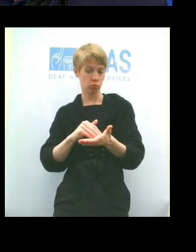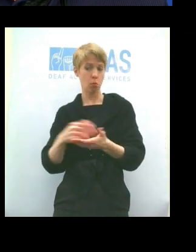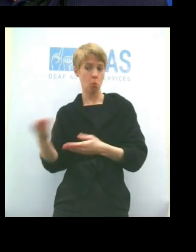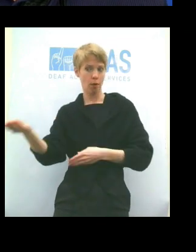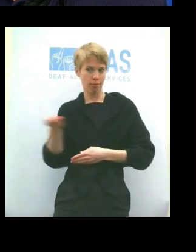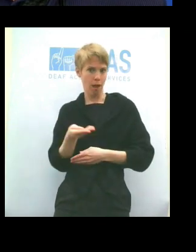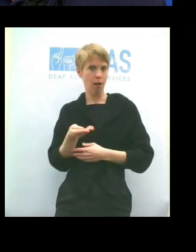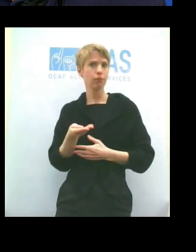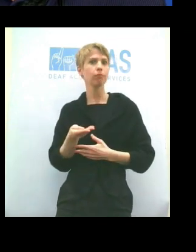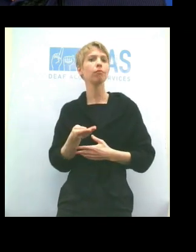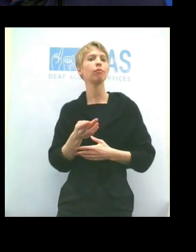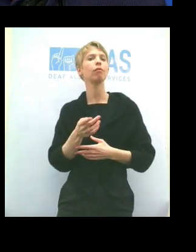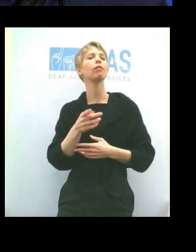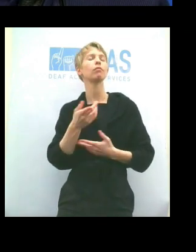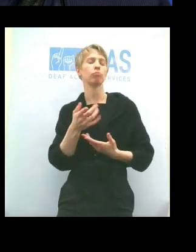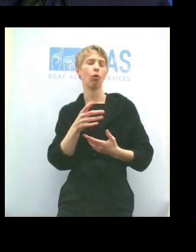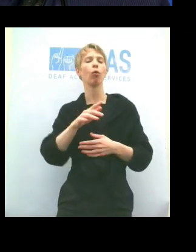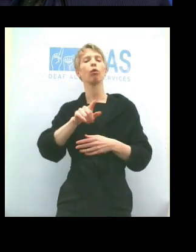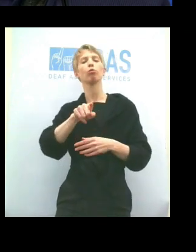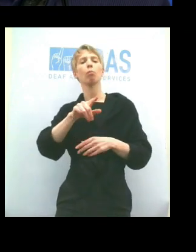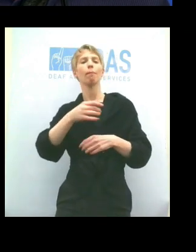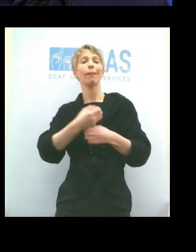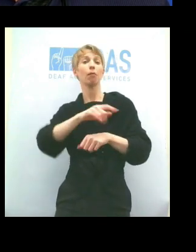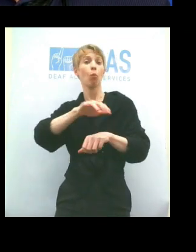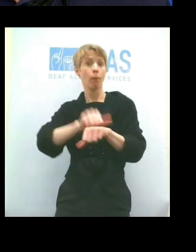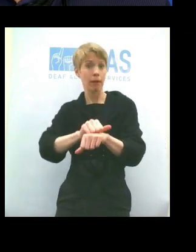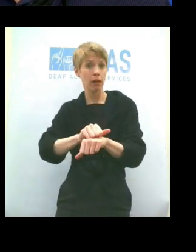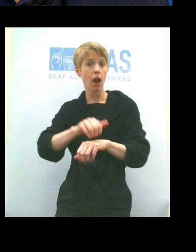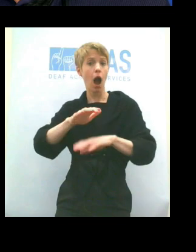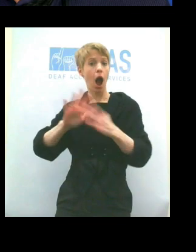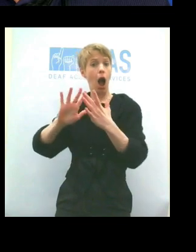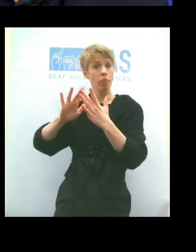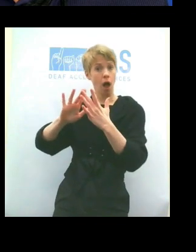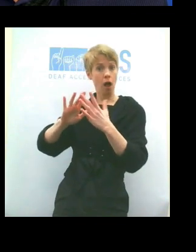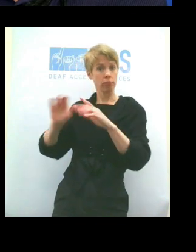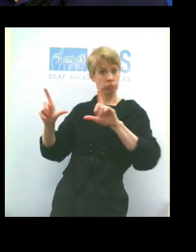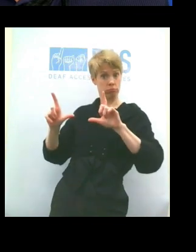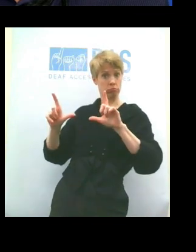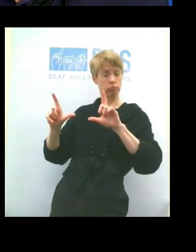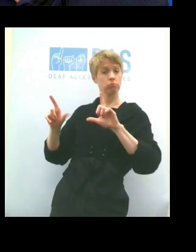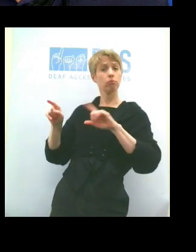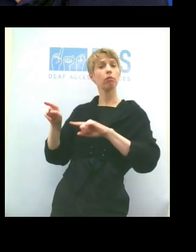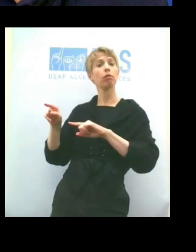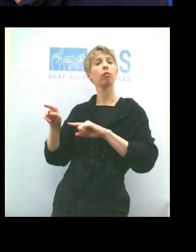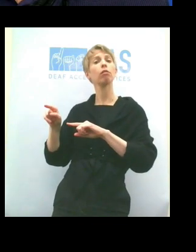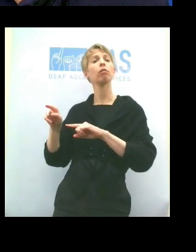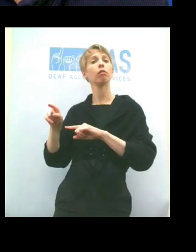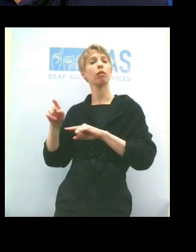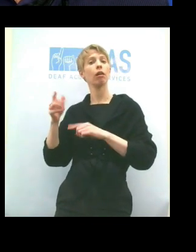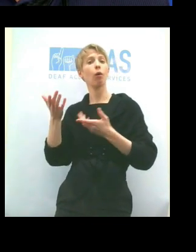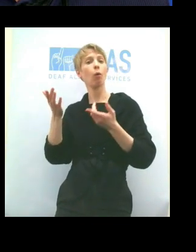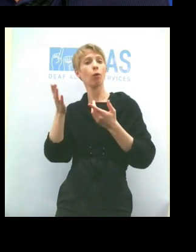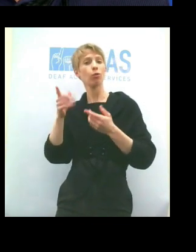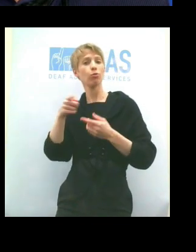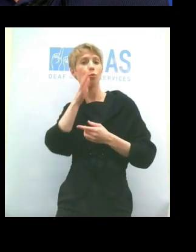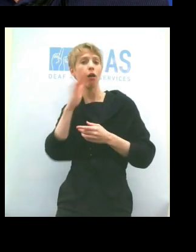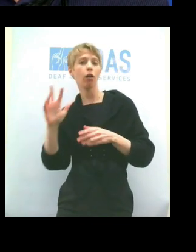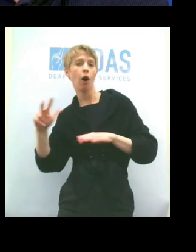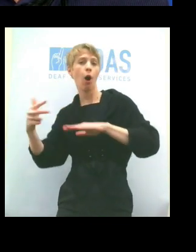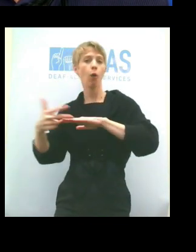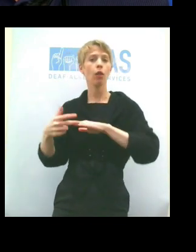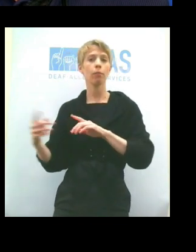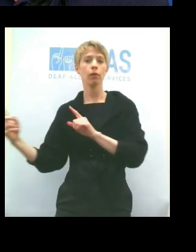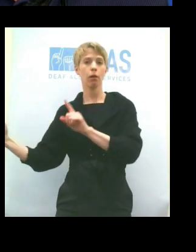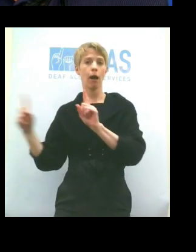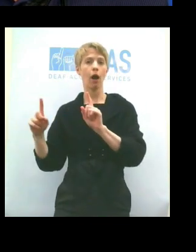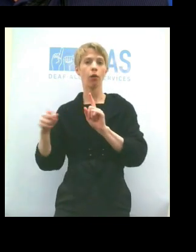swabbing, so to speak, at the website that you see on the screen. Kaleida Health has other COVID-19